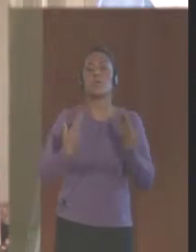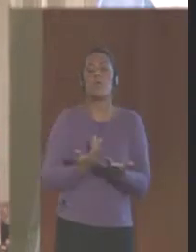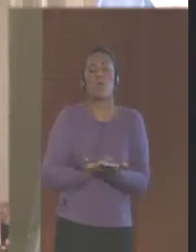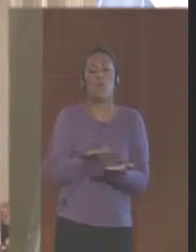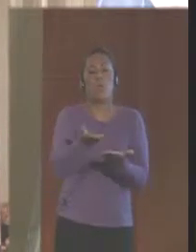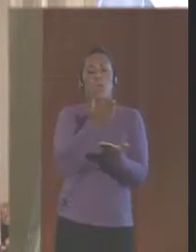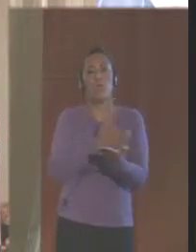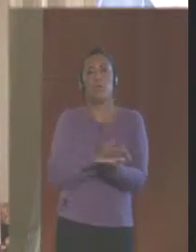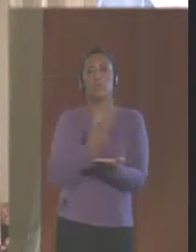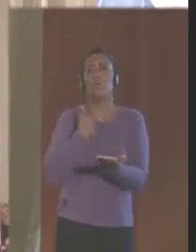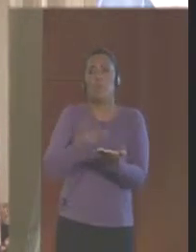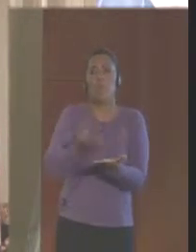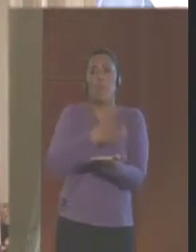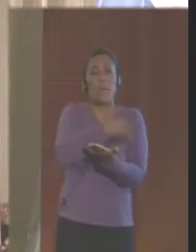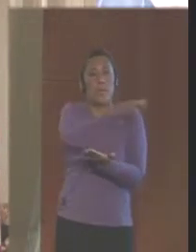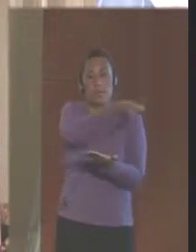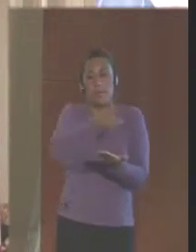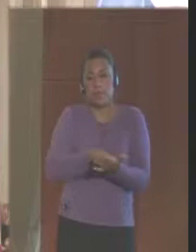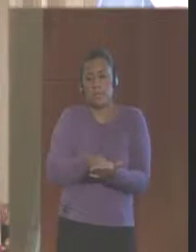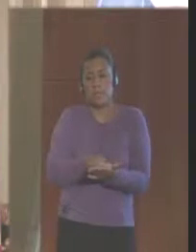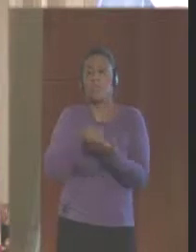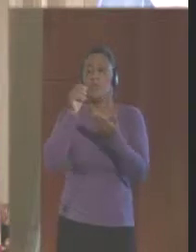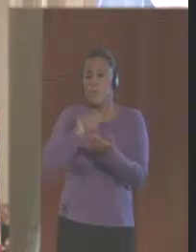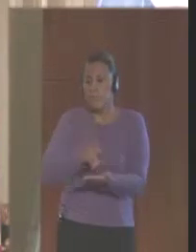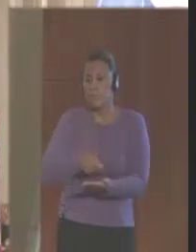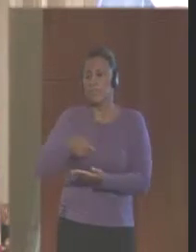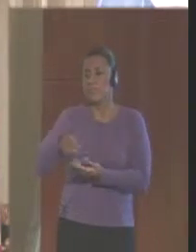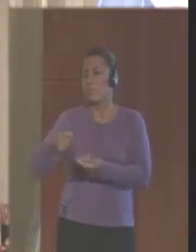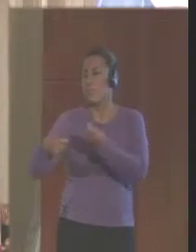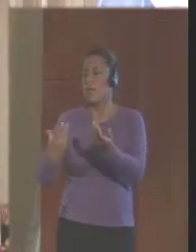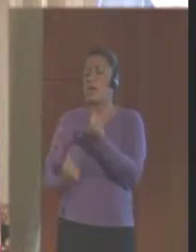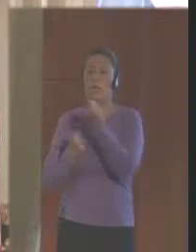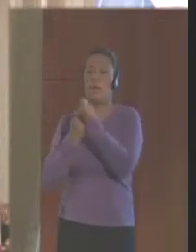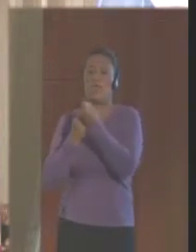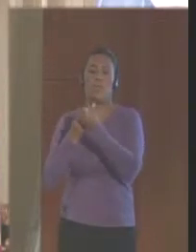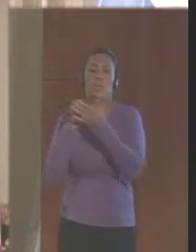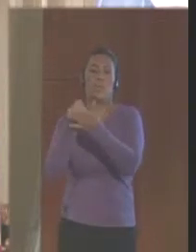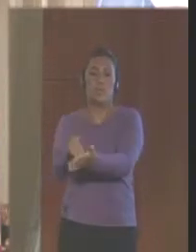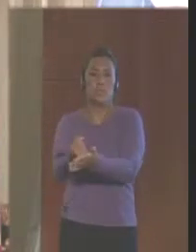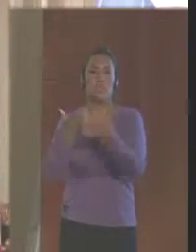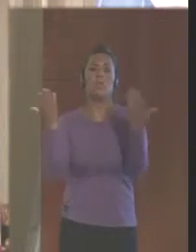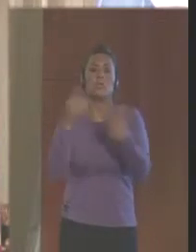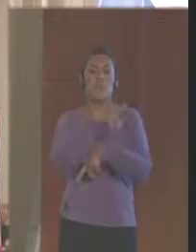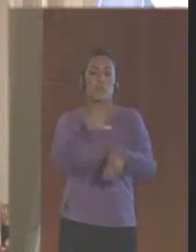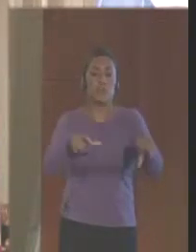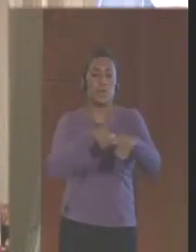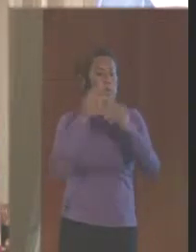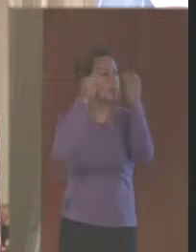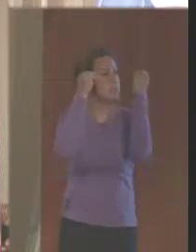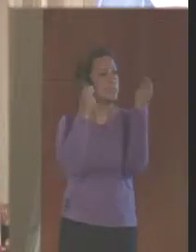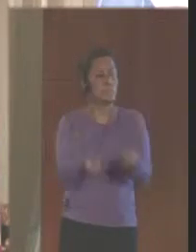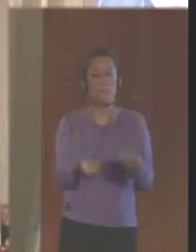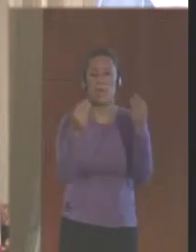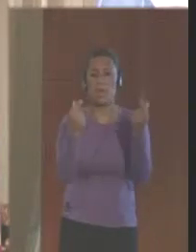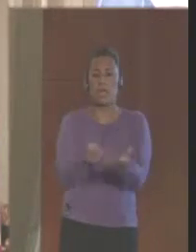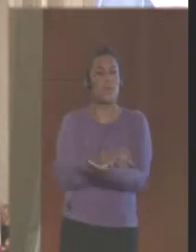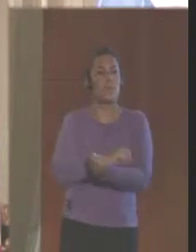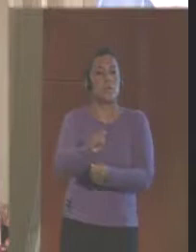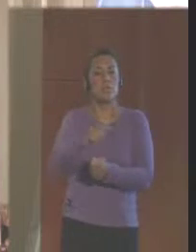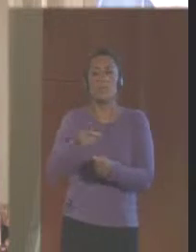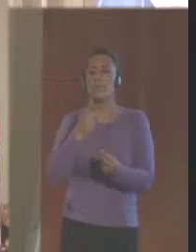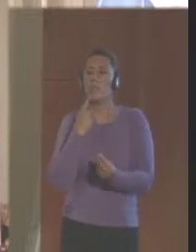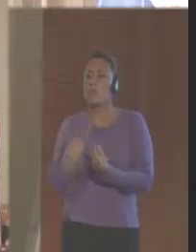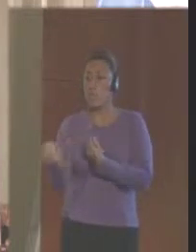catastrophic event. The facility allows for the rapid payment of claims to affected countries,